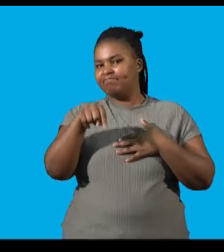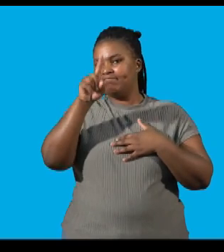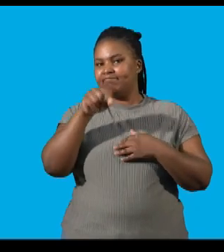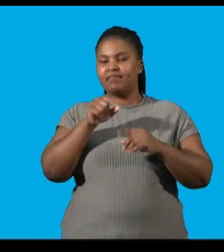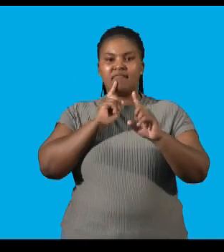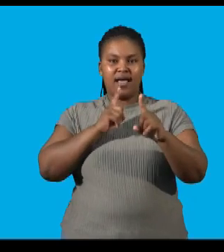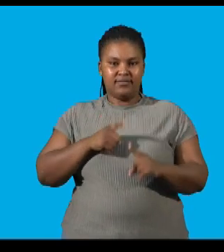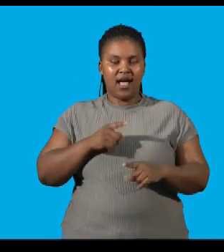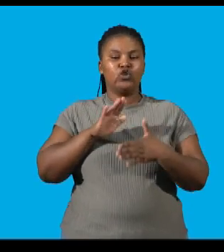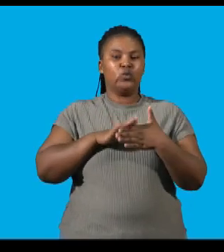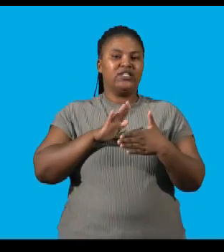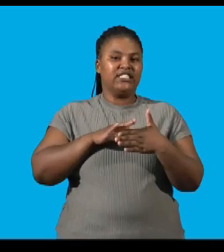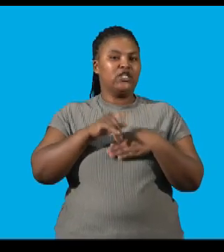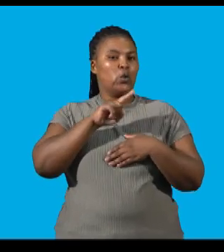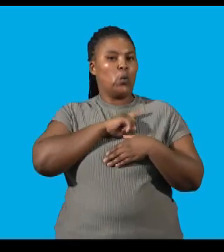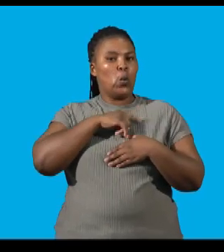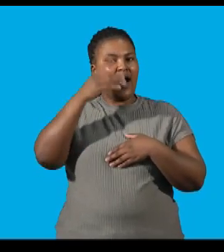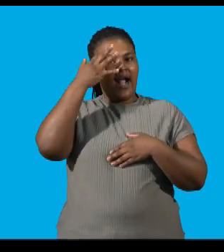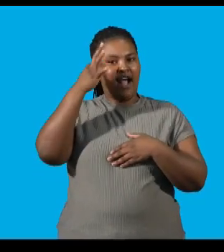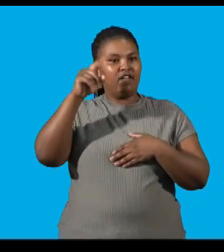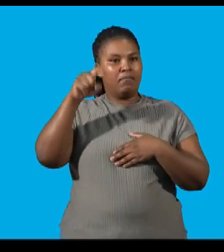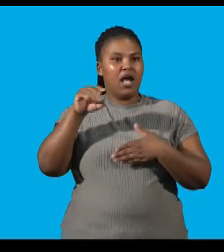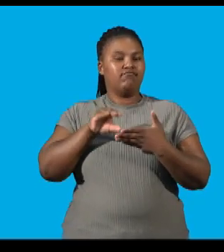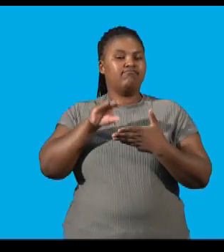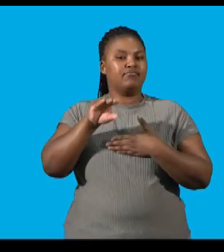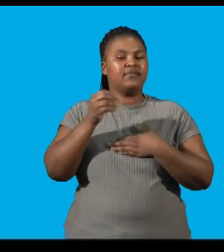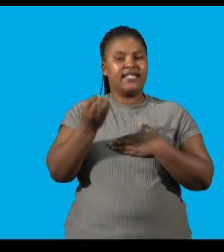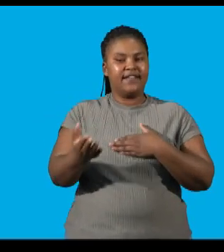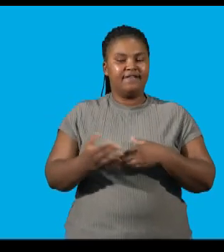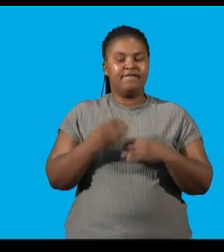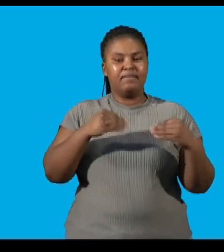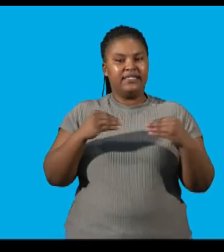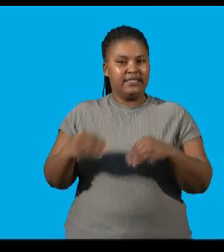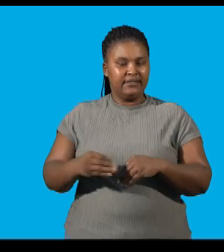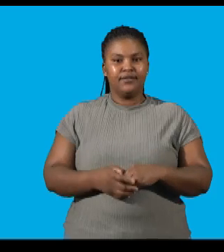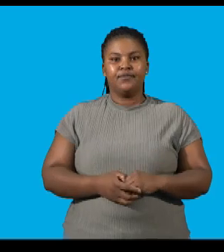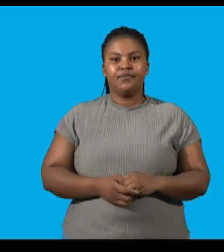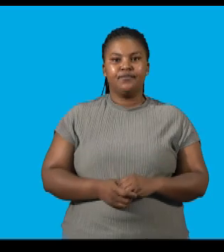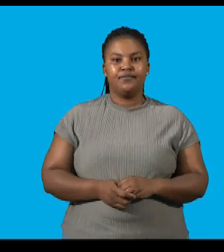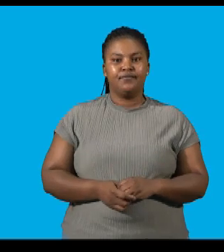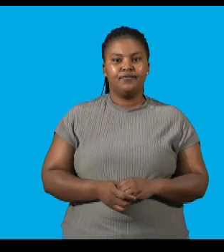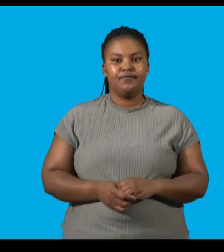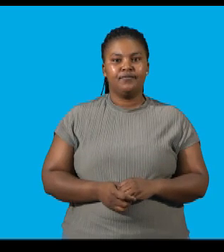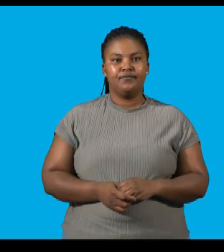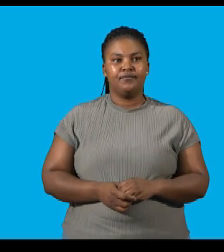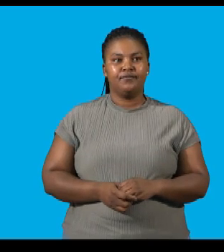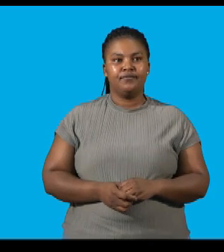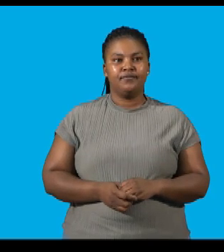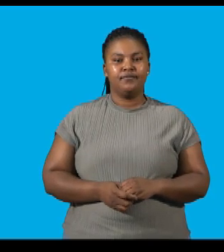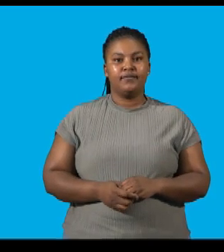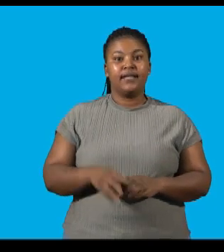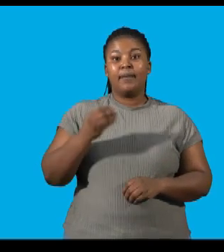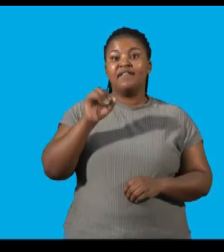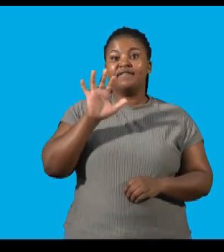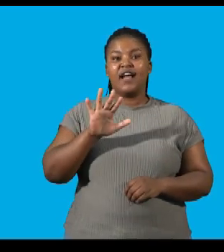be a reason why the government should provide incentives to businesses.